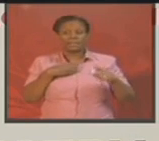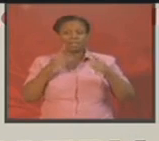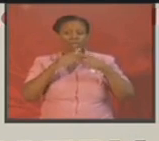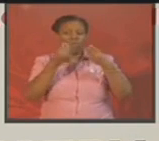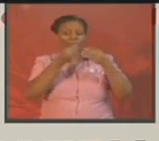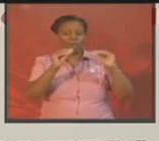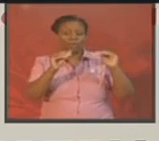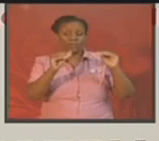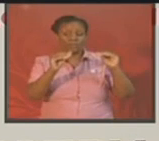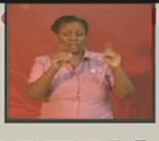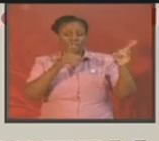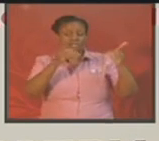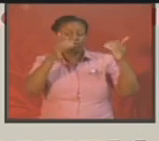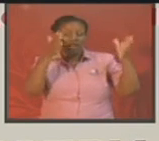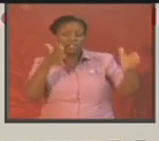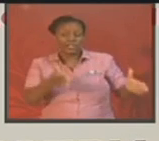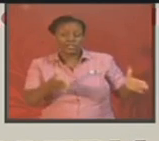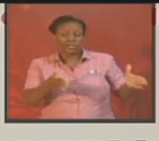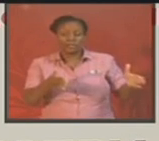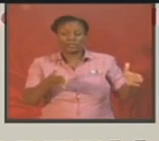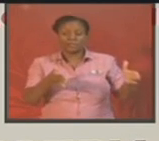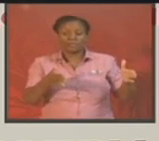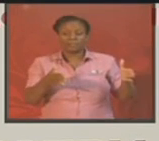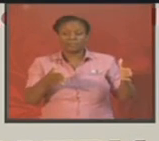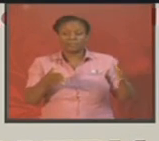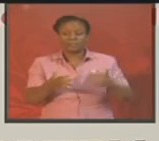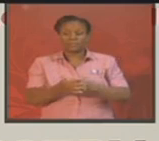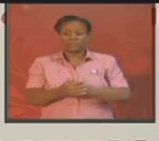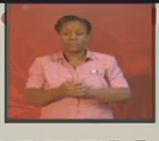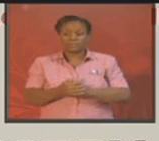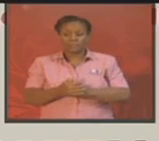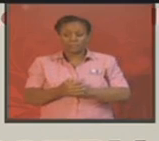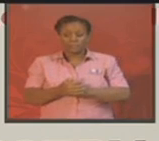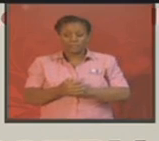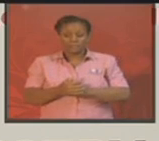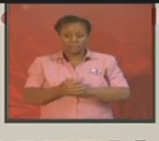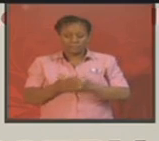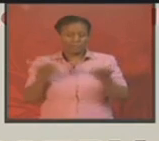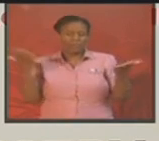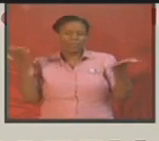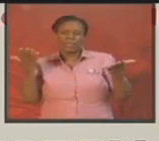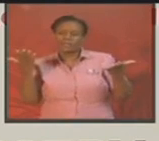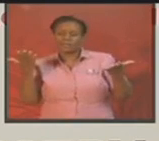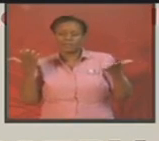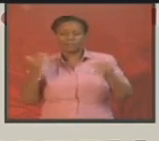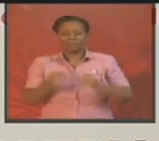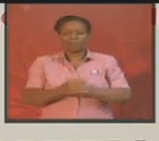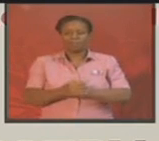November 2018 on this whole issue of